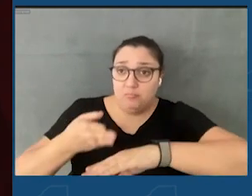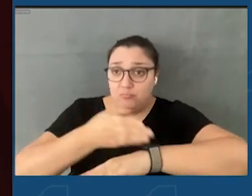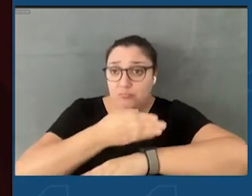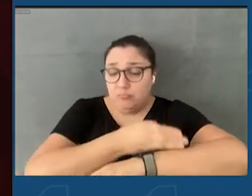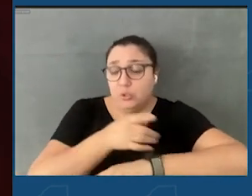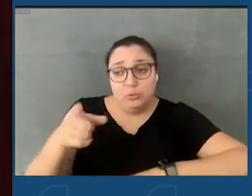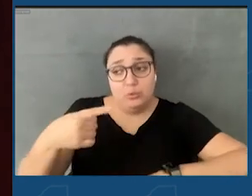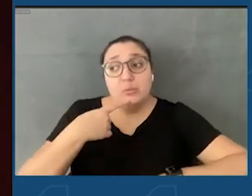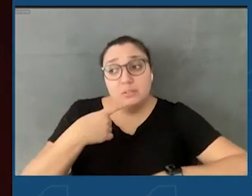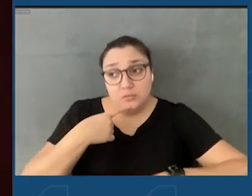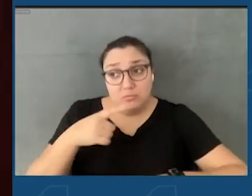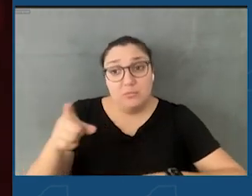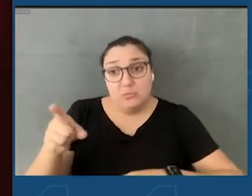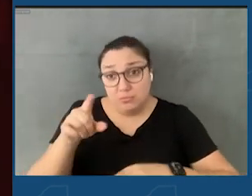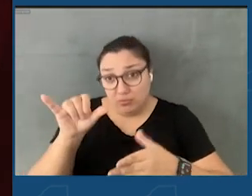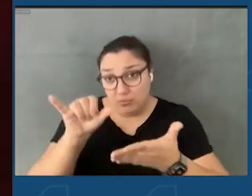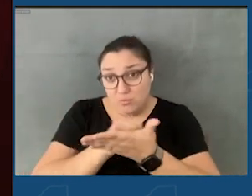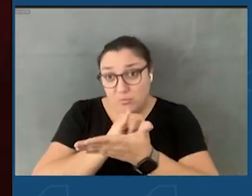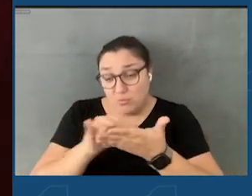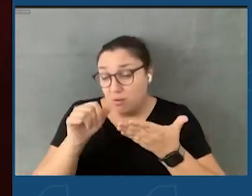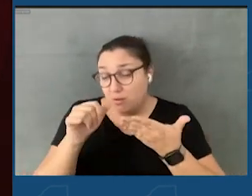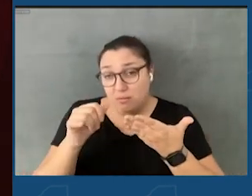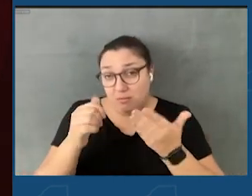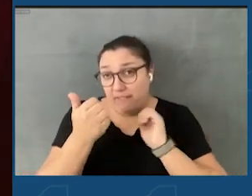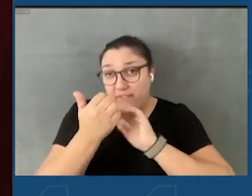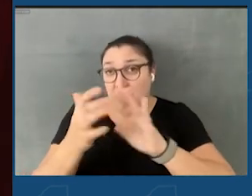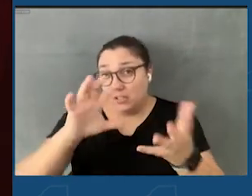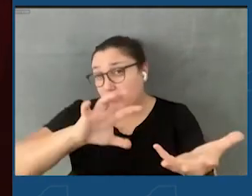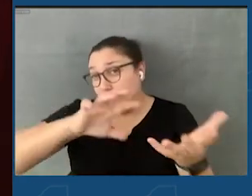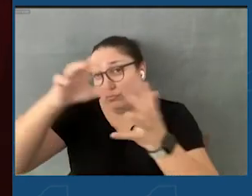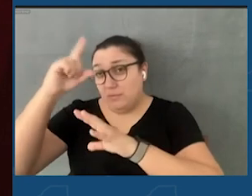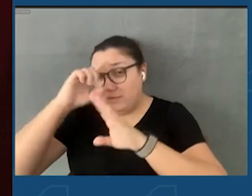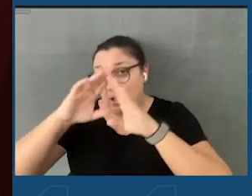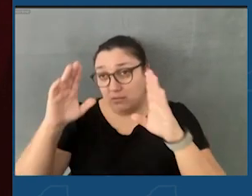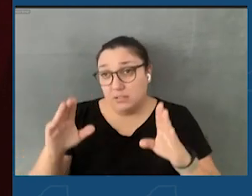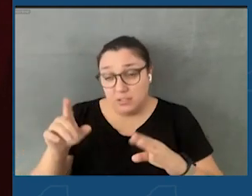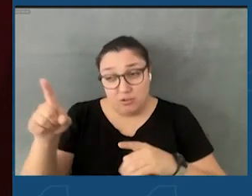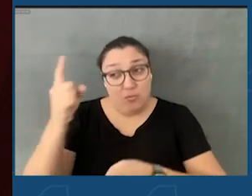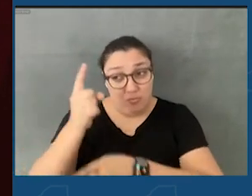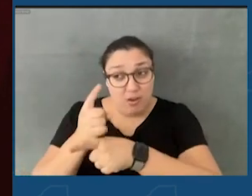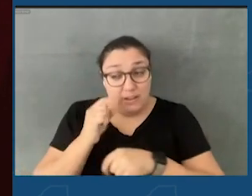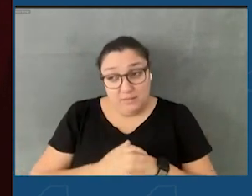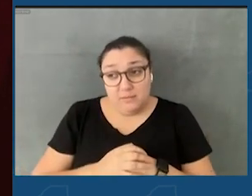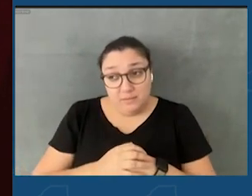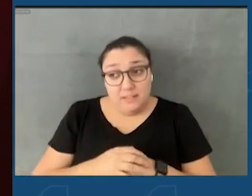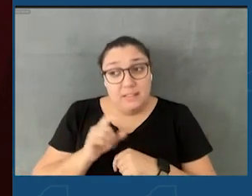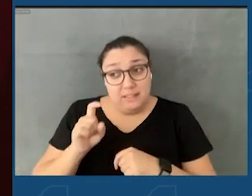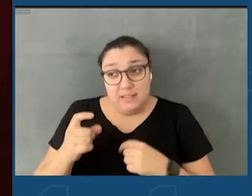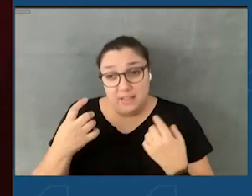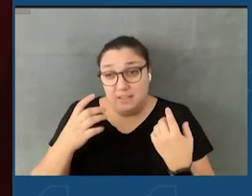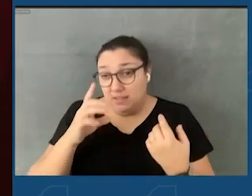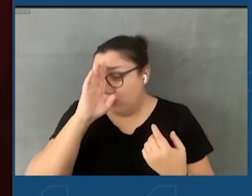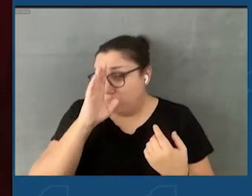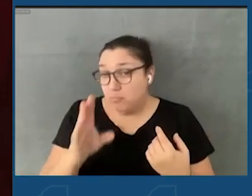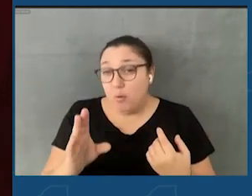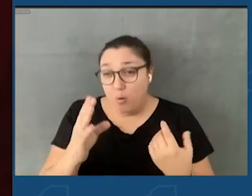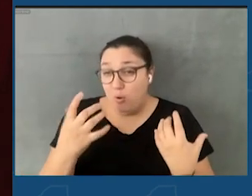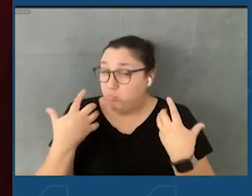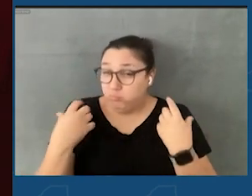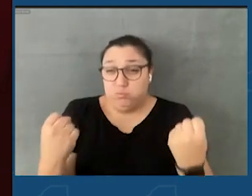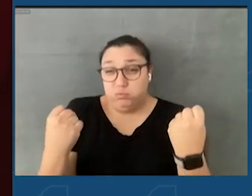proud of how we've accomplished that. And we've had those debates, right? There are concerns that neighbors have. Do something that's a little bit